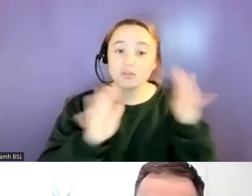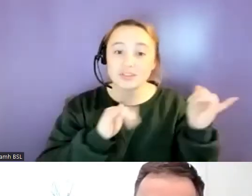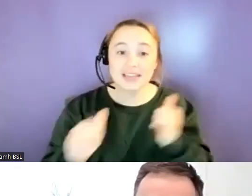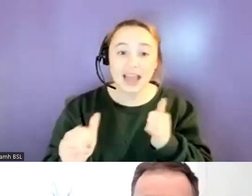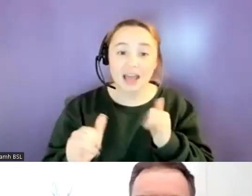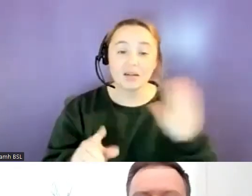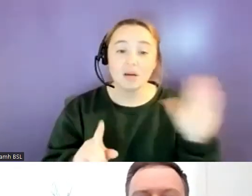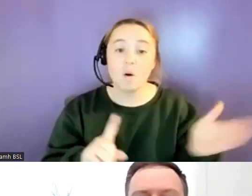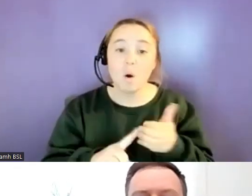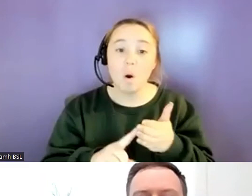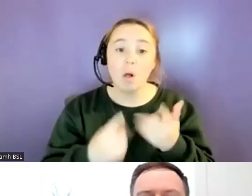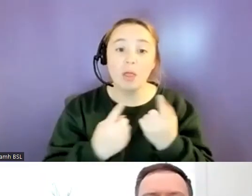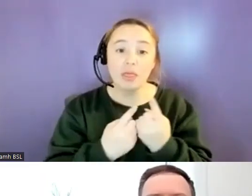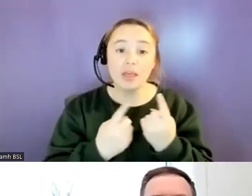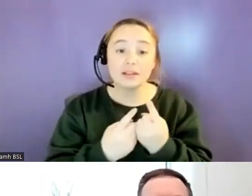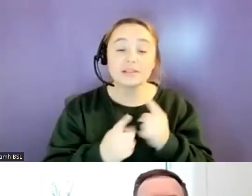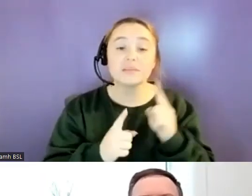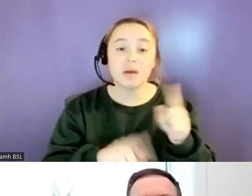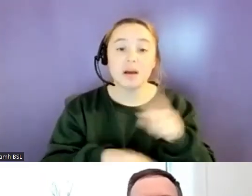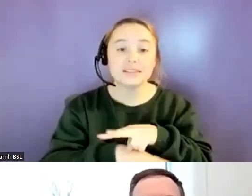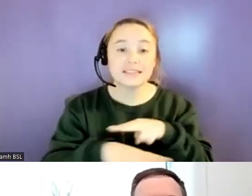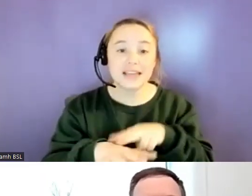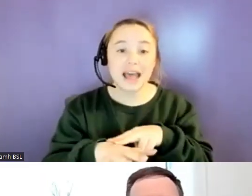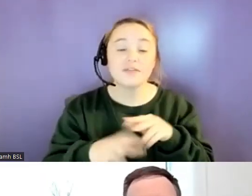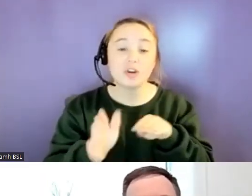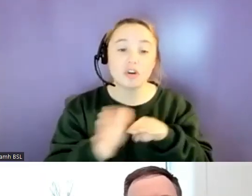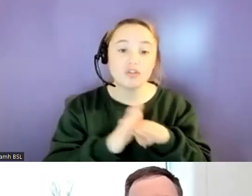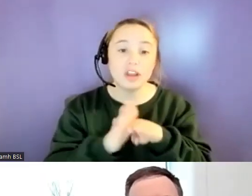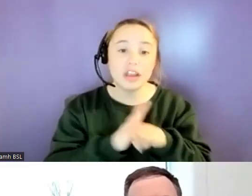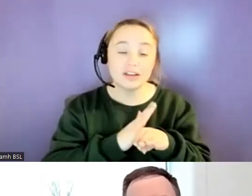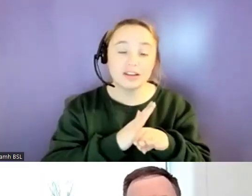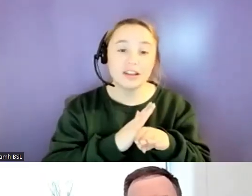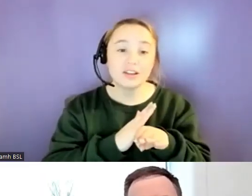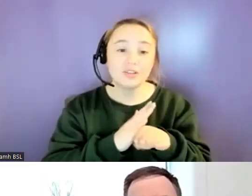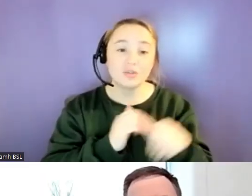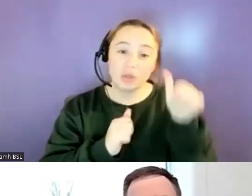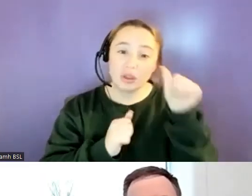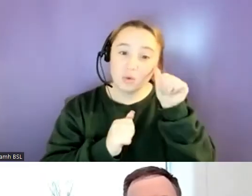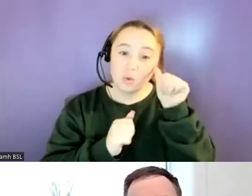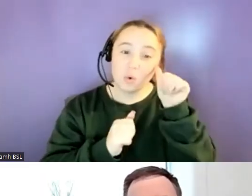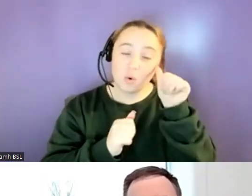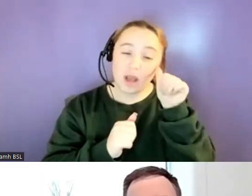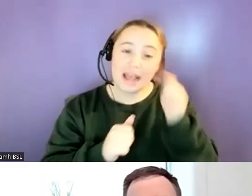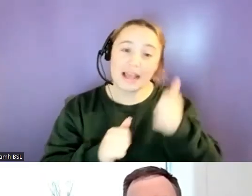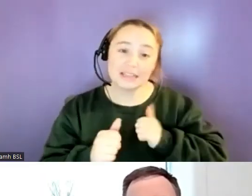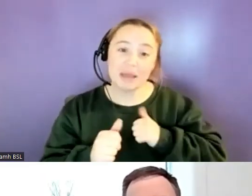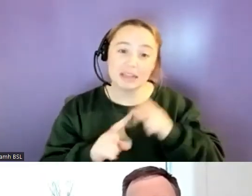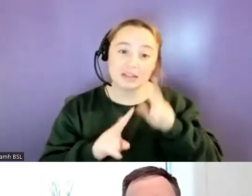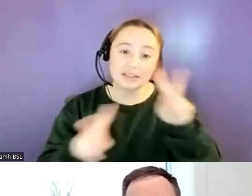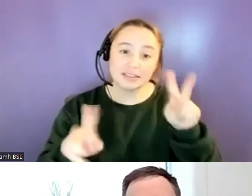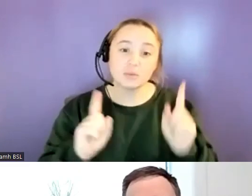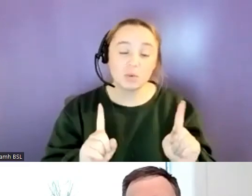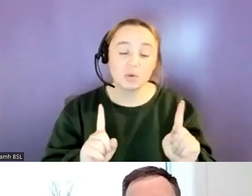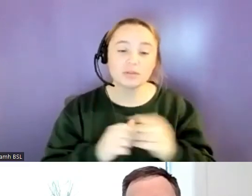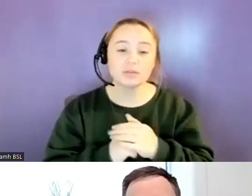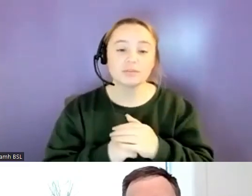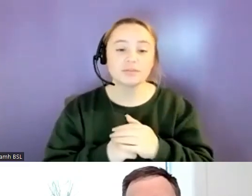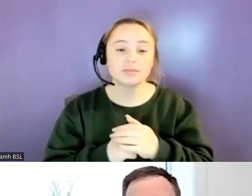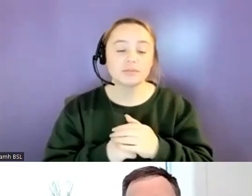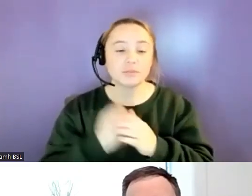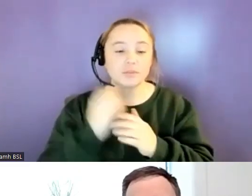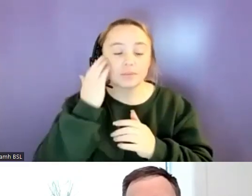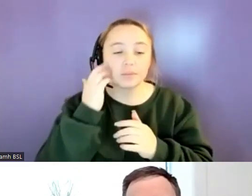are trained, so they do know what they're likely to see. We're probably a little more experienced